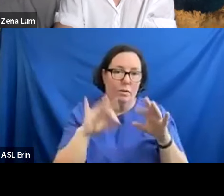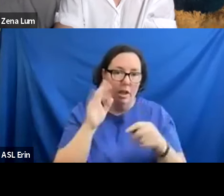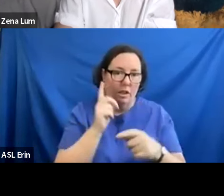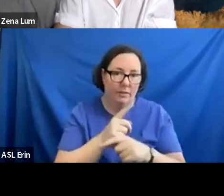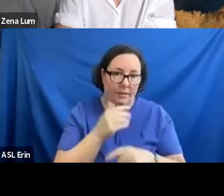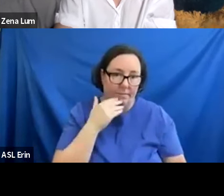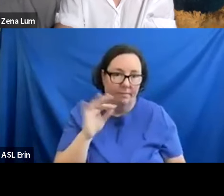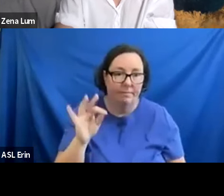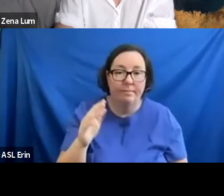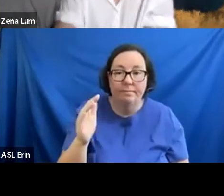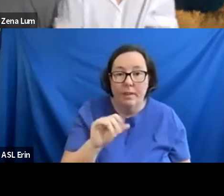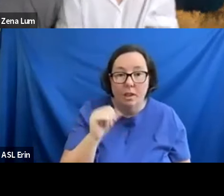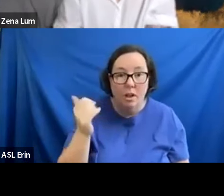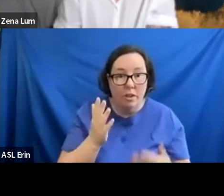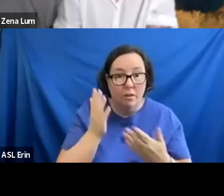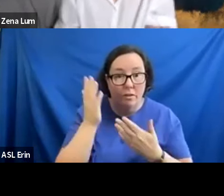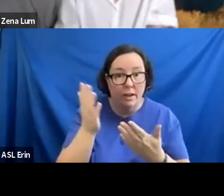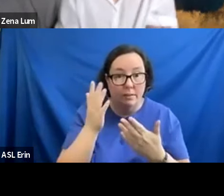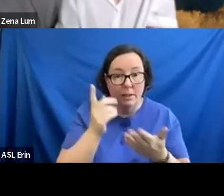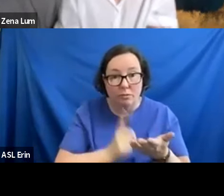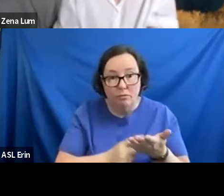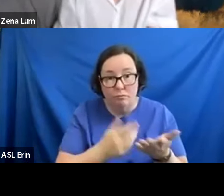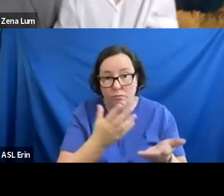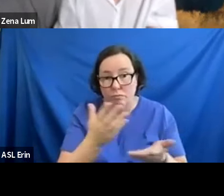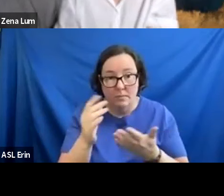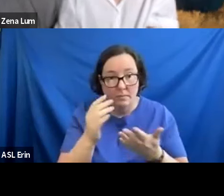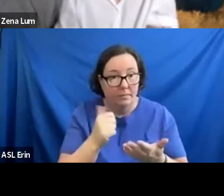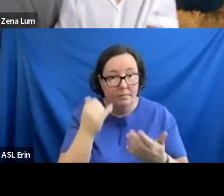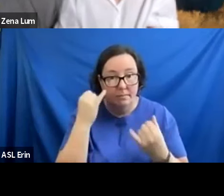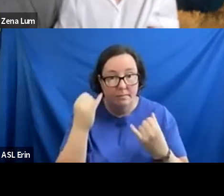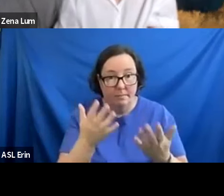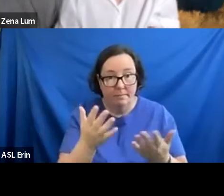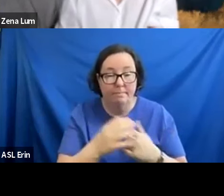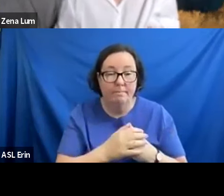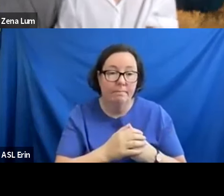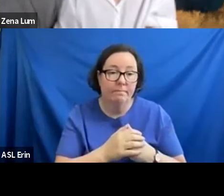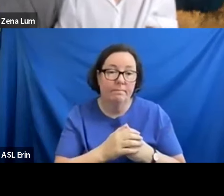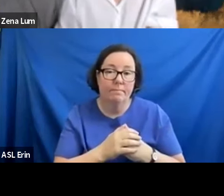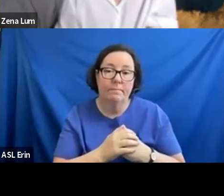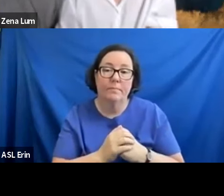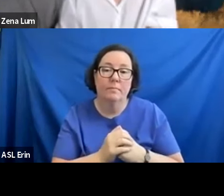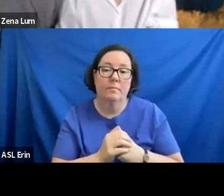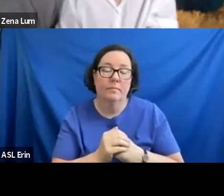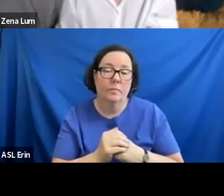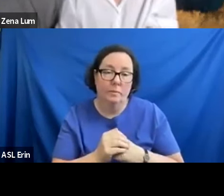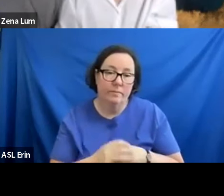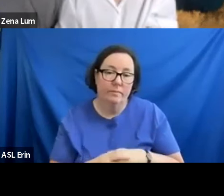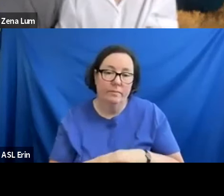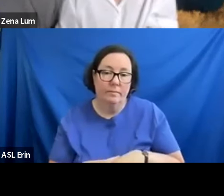Thank you. Is there anyone else who at this time wants to share their thoughts?